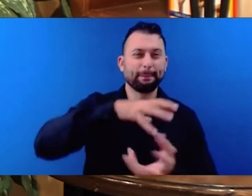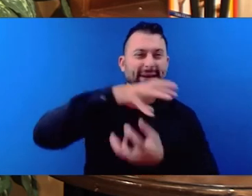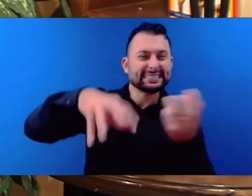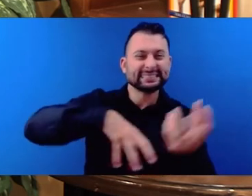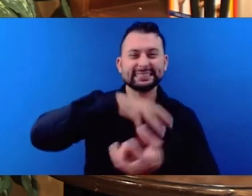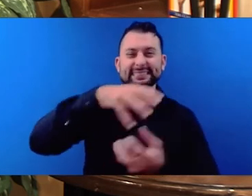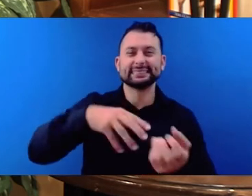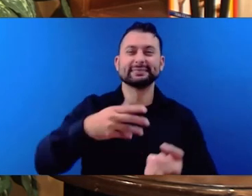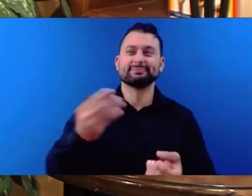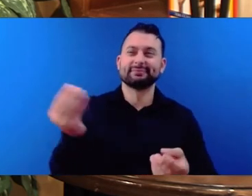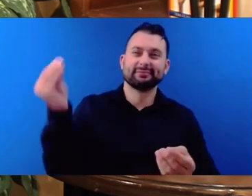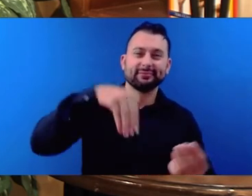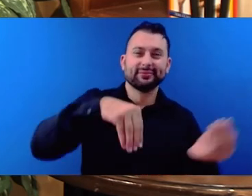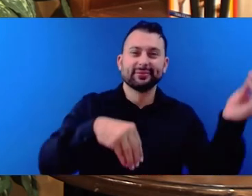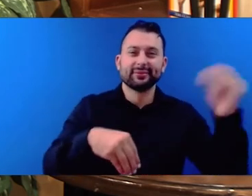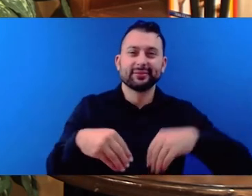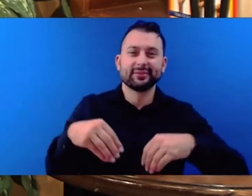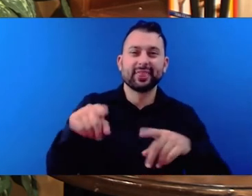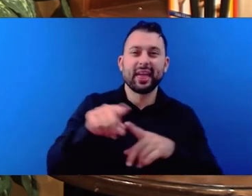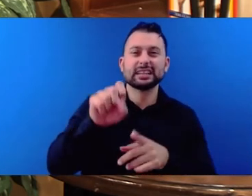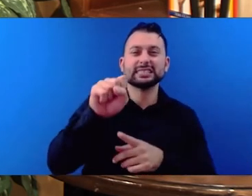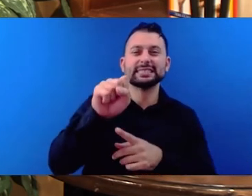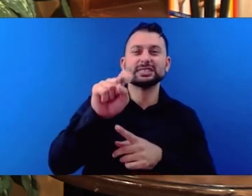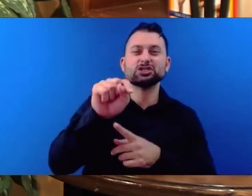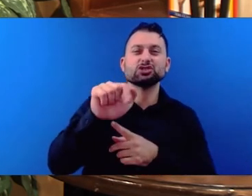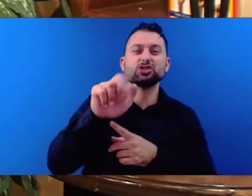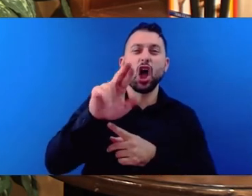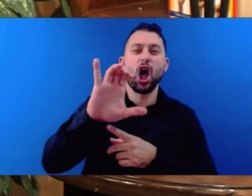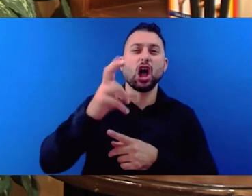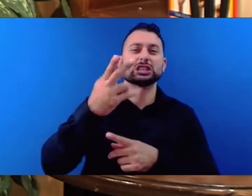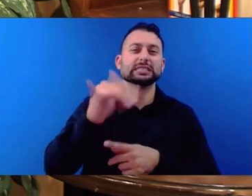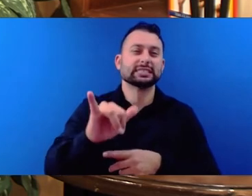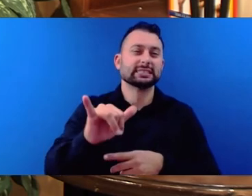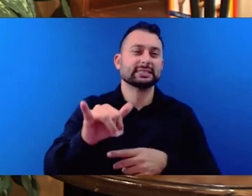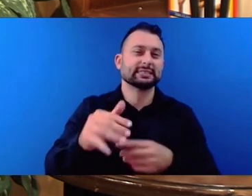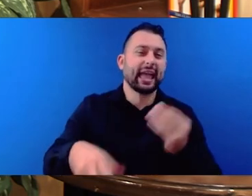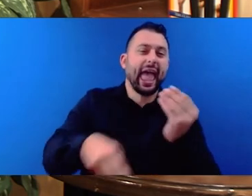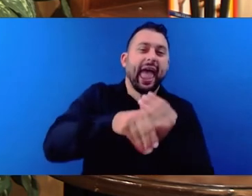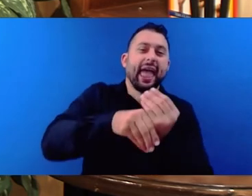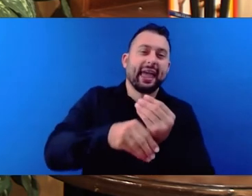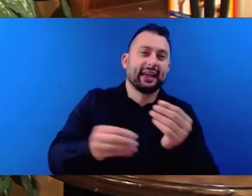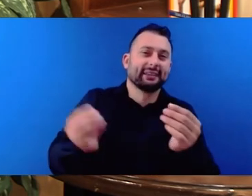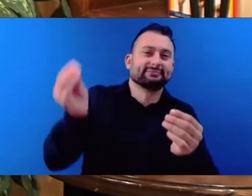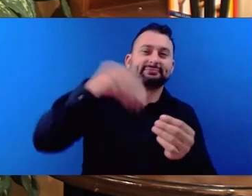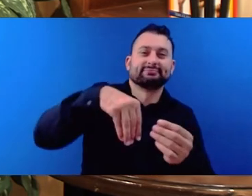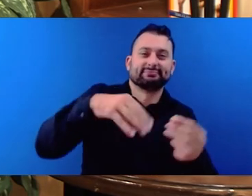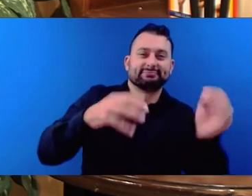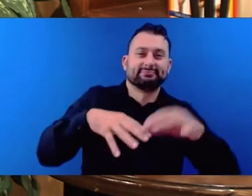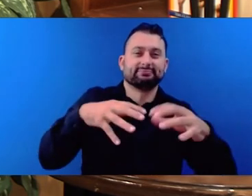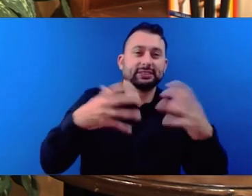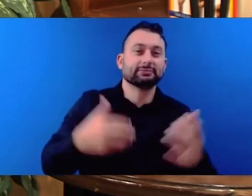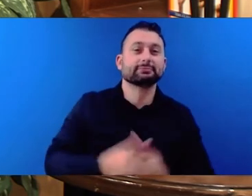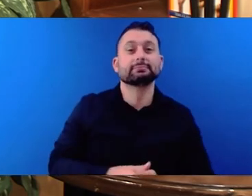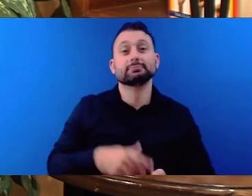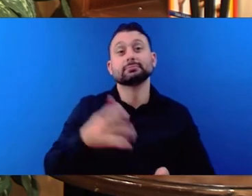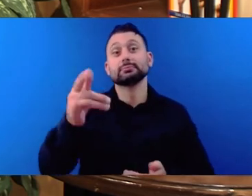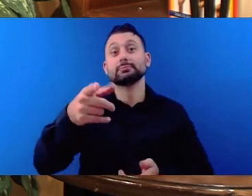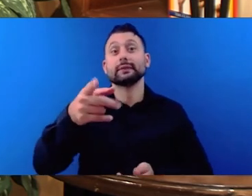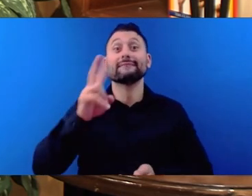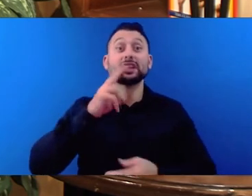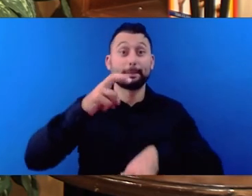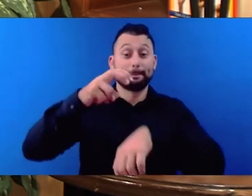like a potato, or that could be your pasta or your rice. And then the other quarter of the plate is your